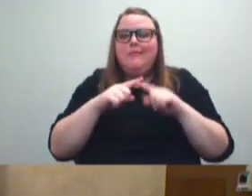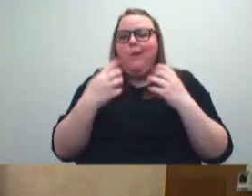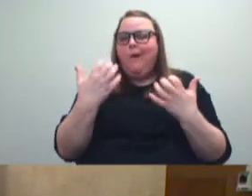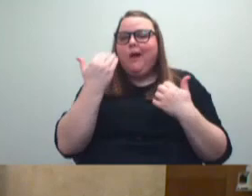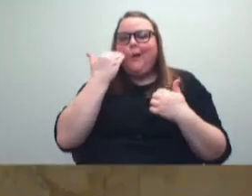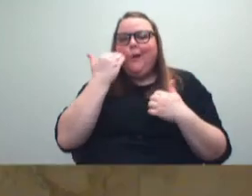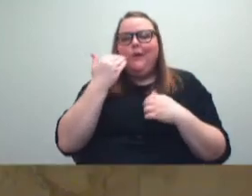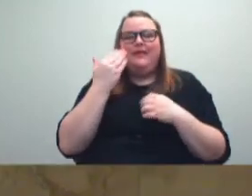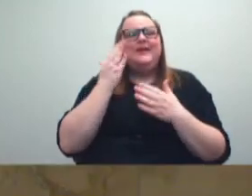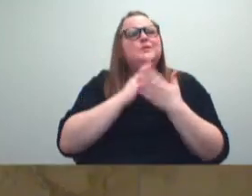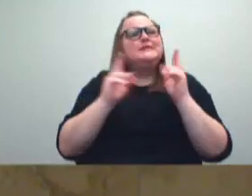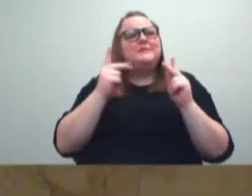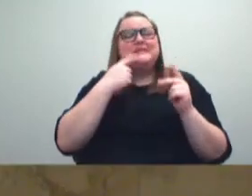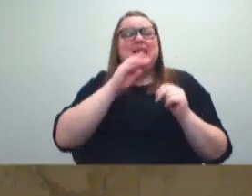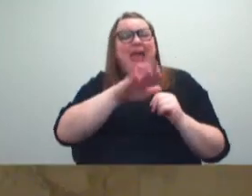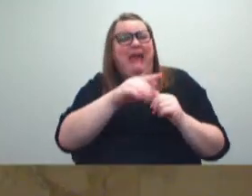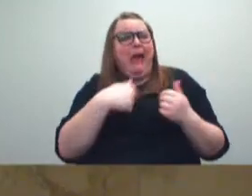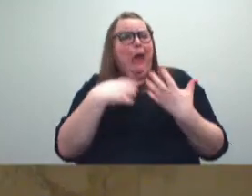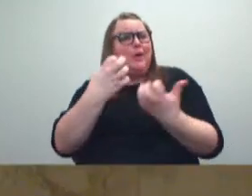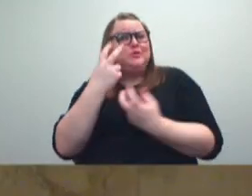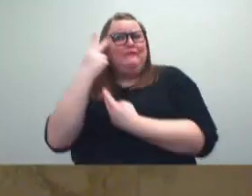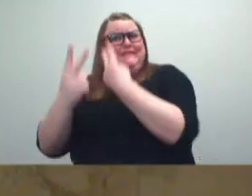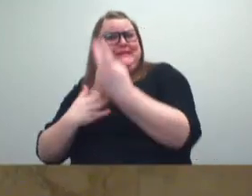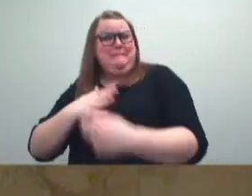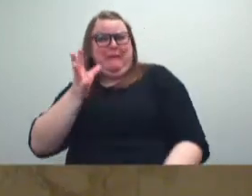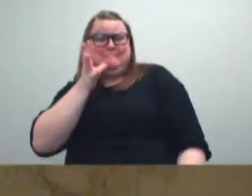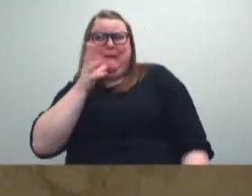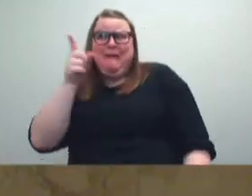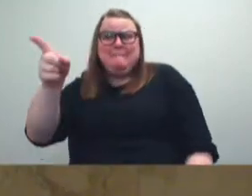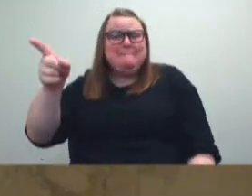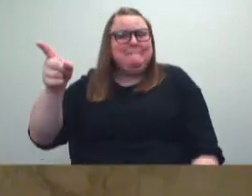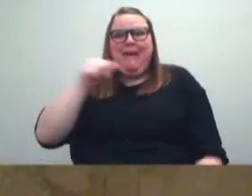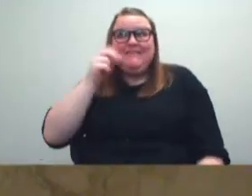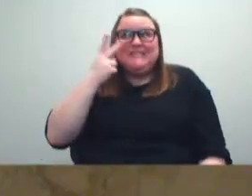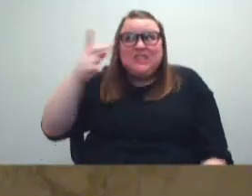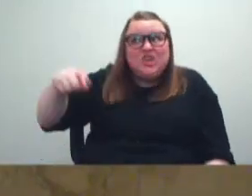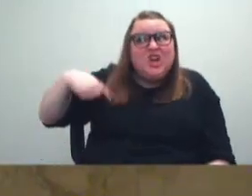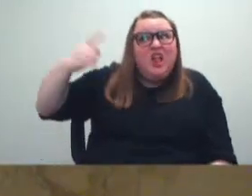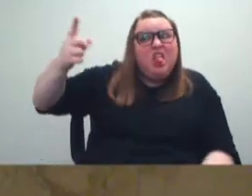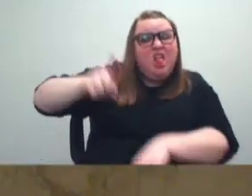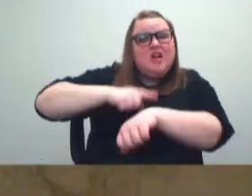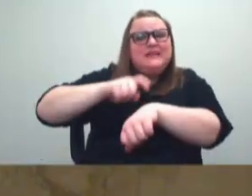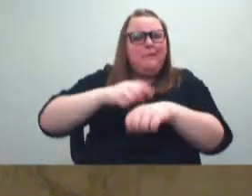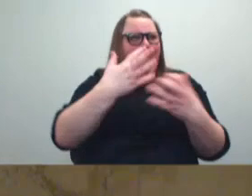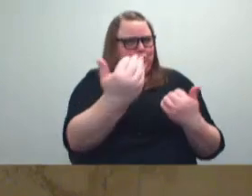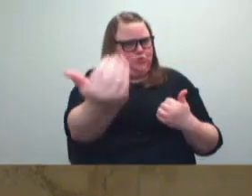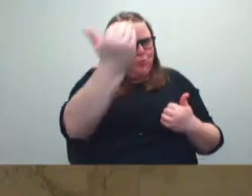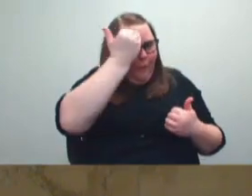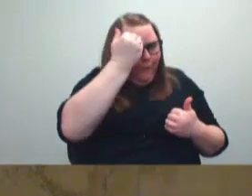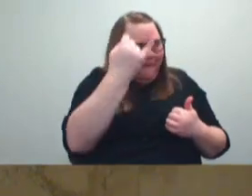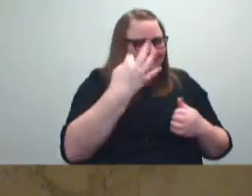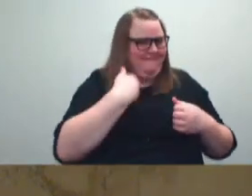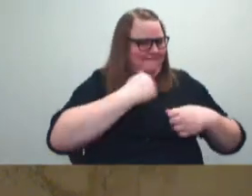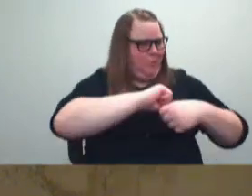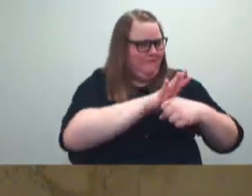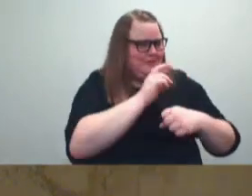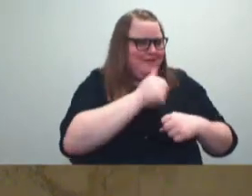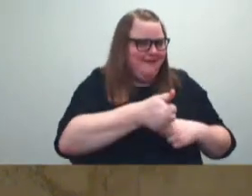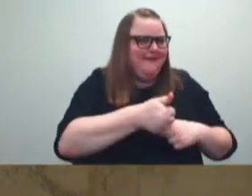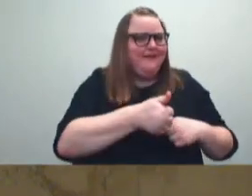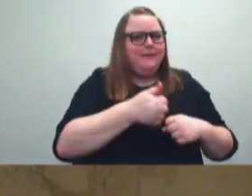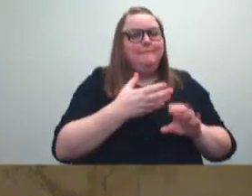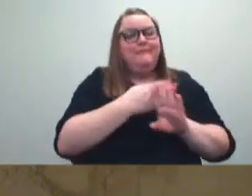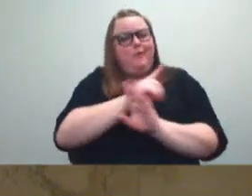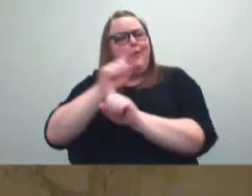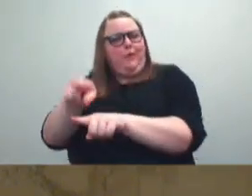see my mom, who I haven't seen in months, and Right. things like that, right? So now you have the capability, you don't need symptoms to get